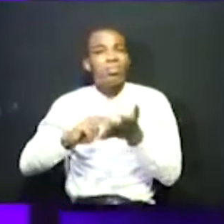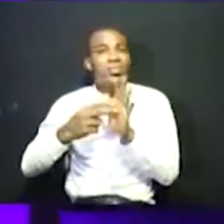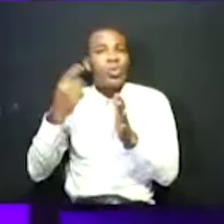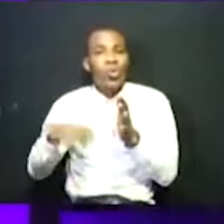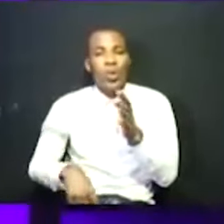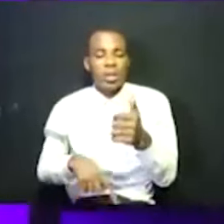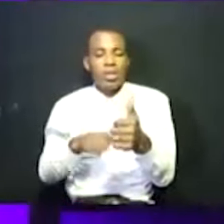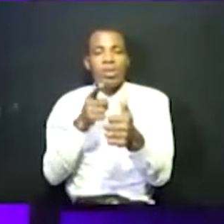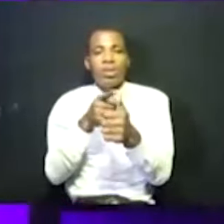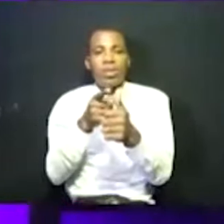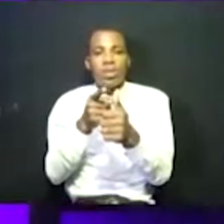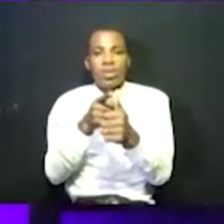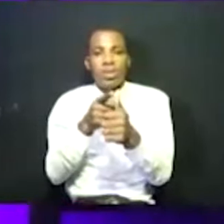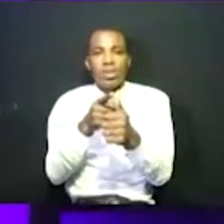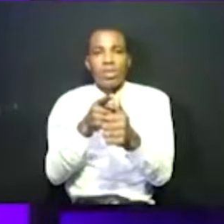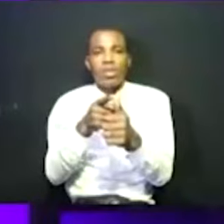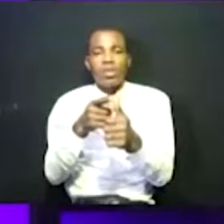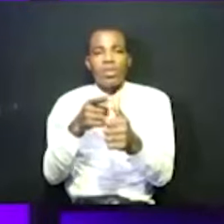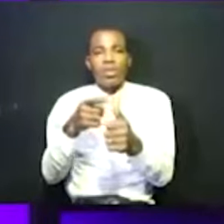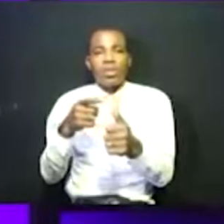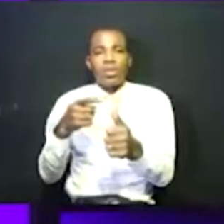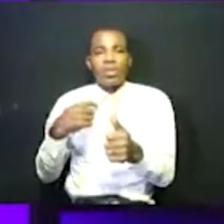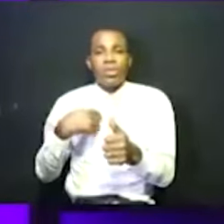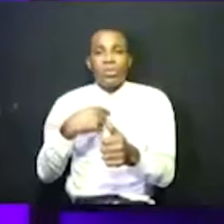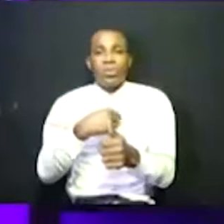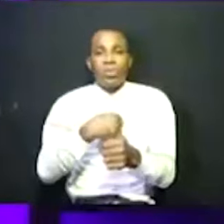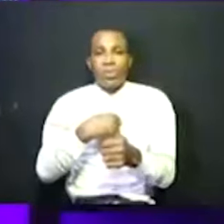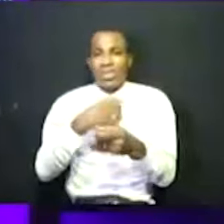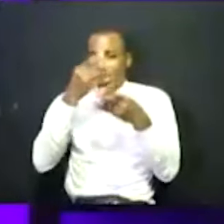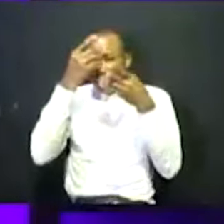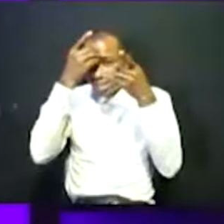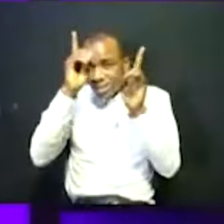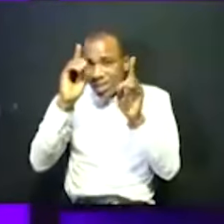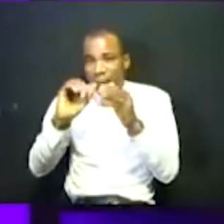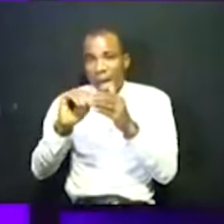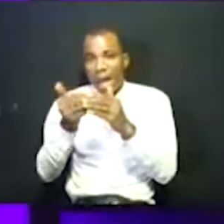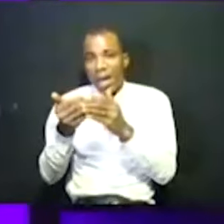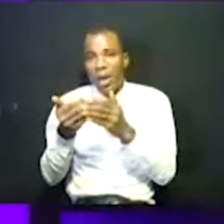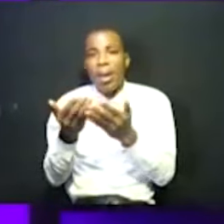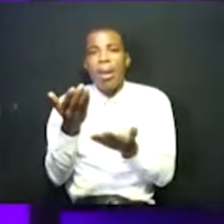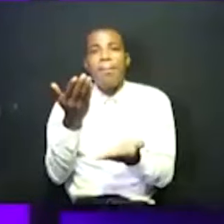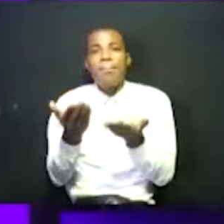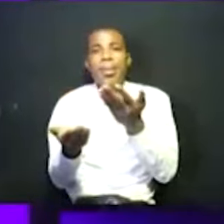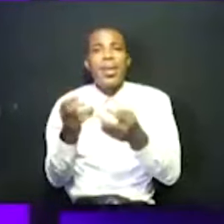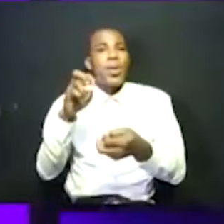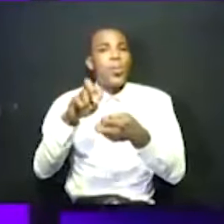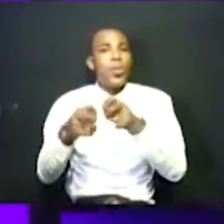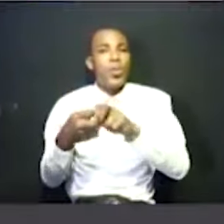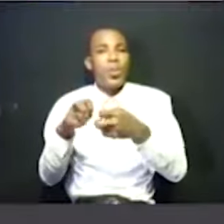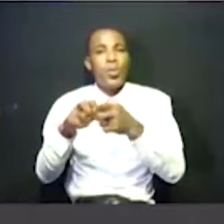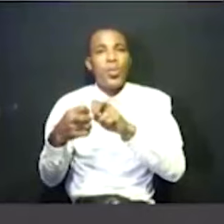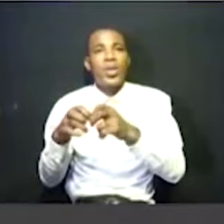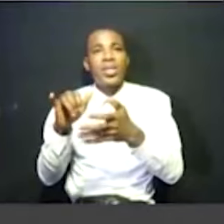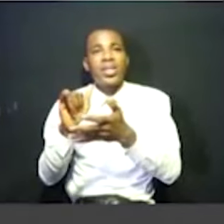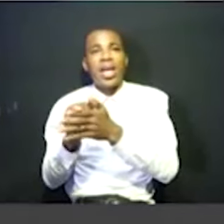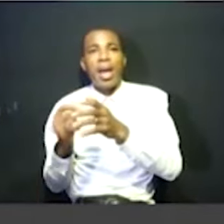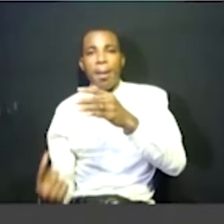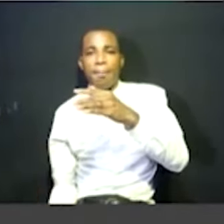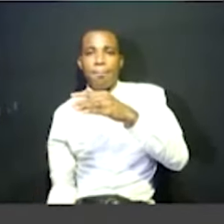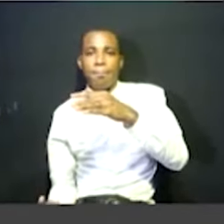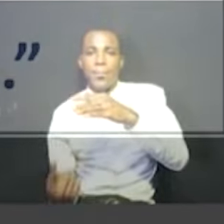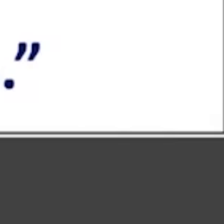are determined by conditioning and conditions. Ne a kire nie empempi no ye